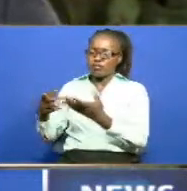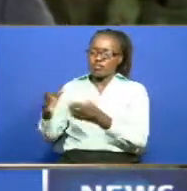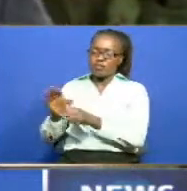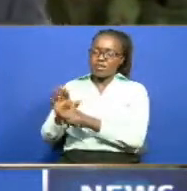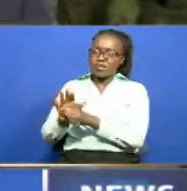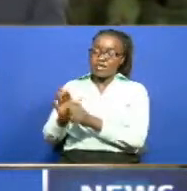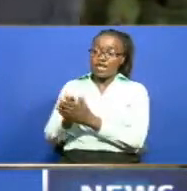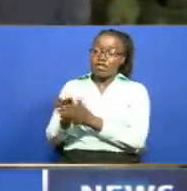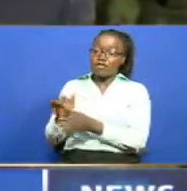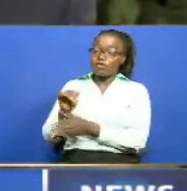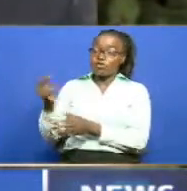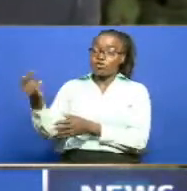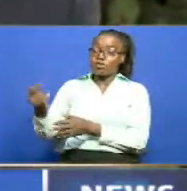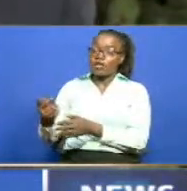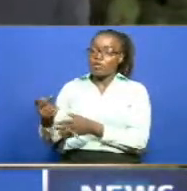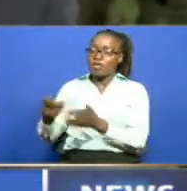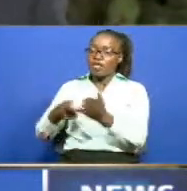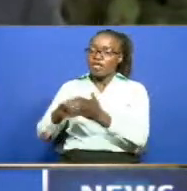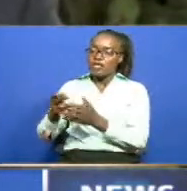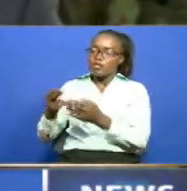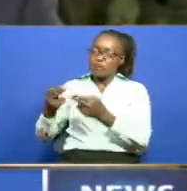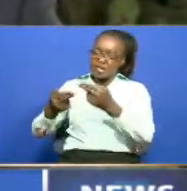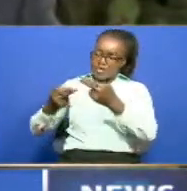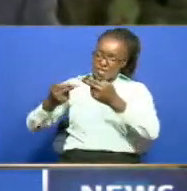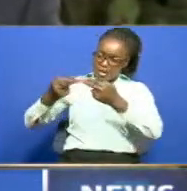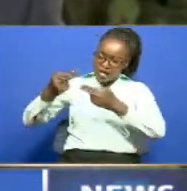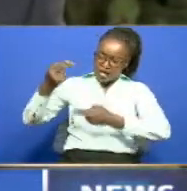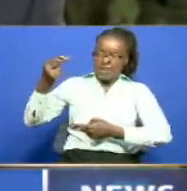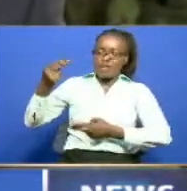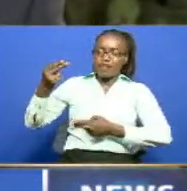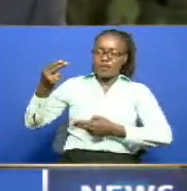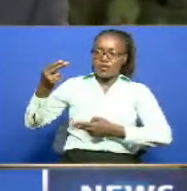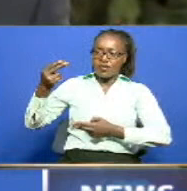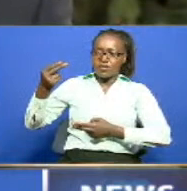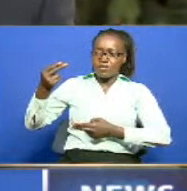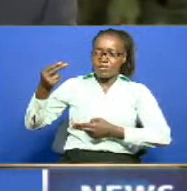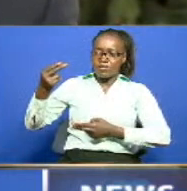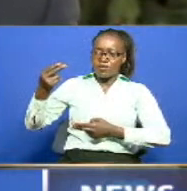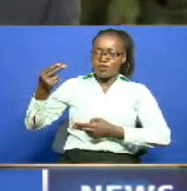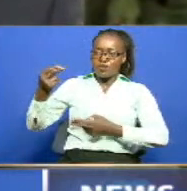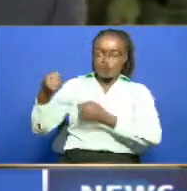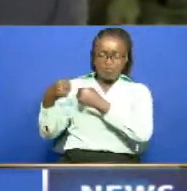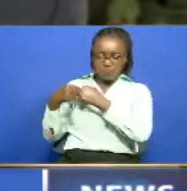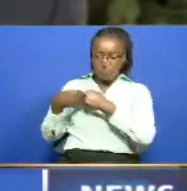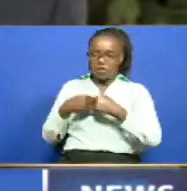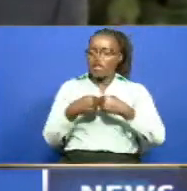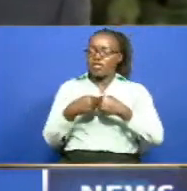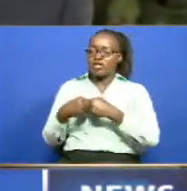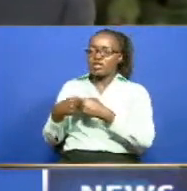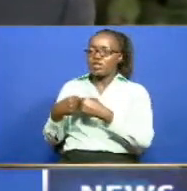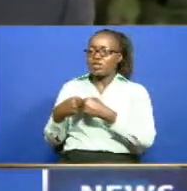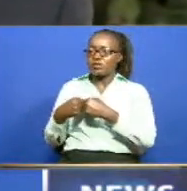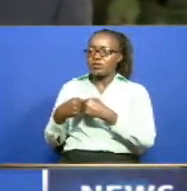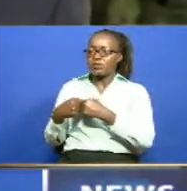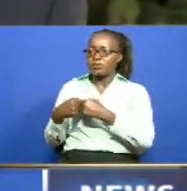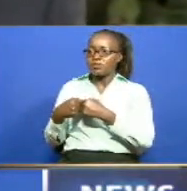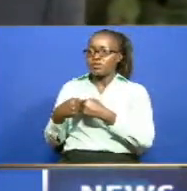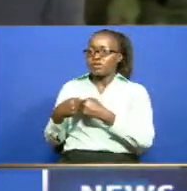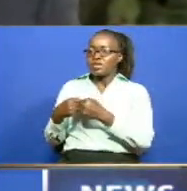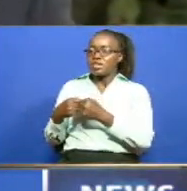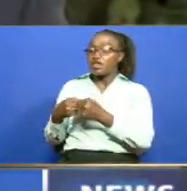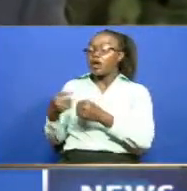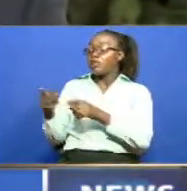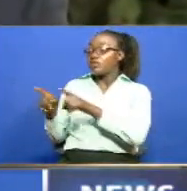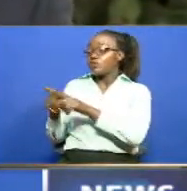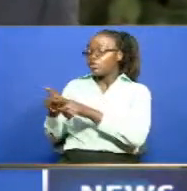ones who came, now the prices shot up significantly, and that was a challenge. It's worth noting also